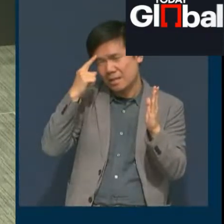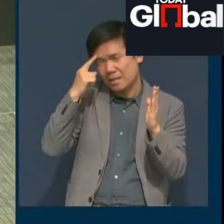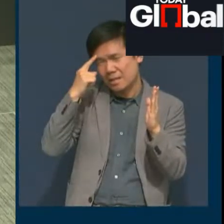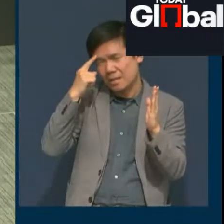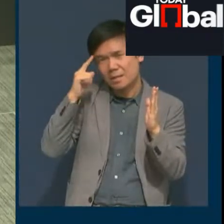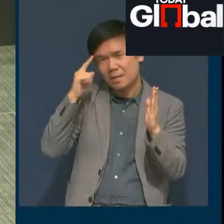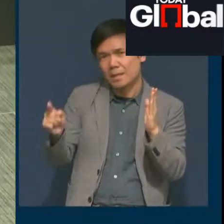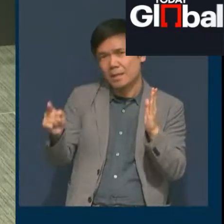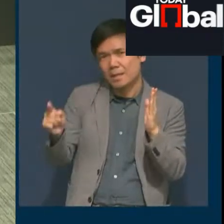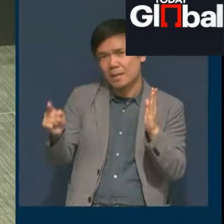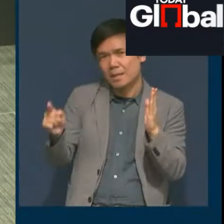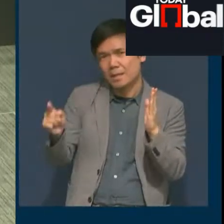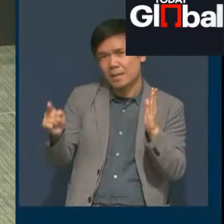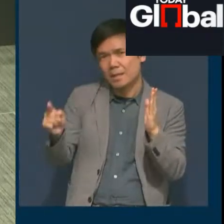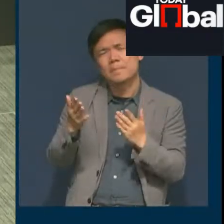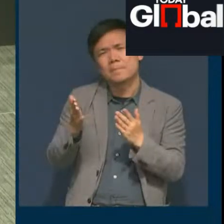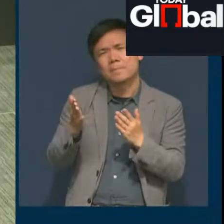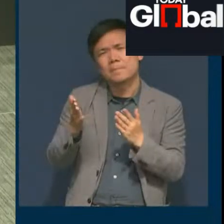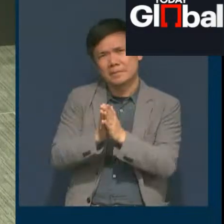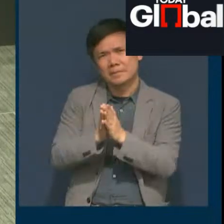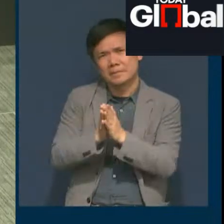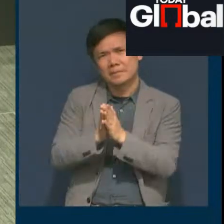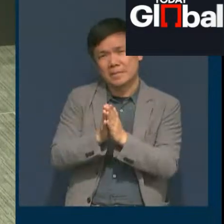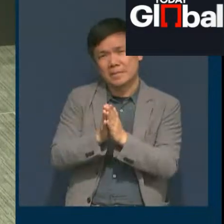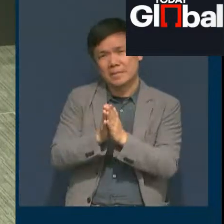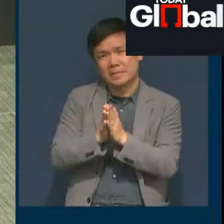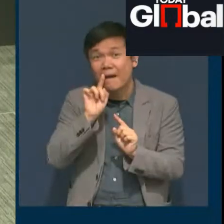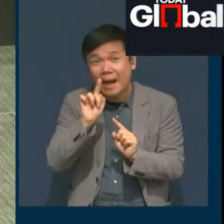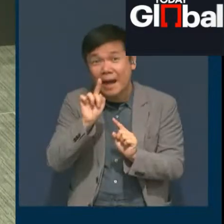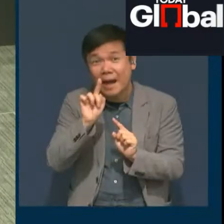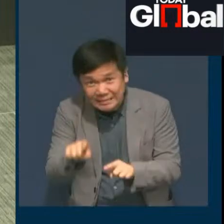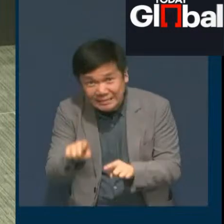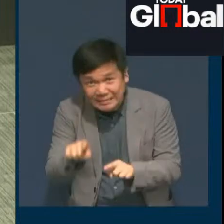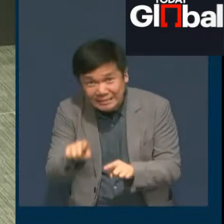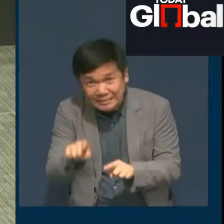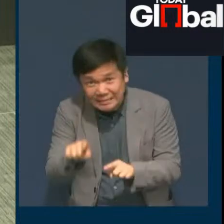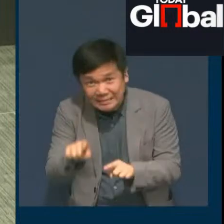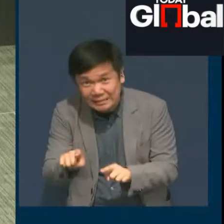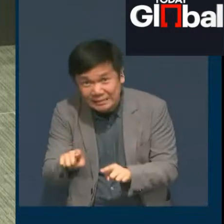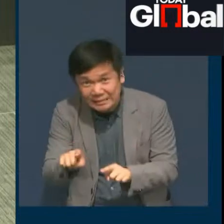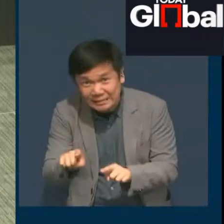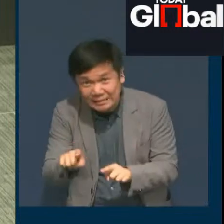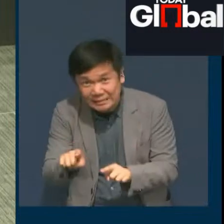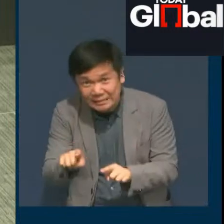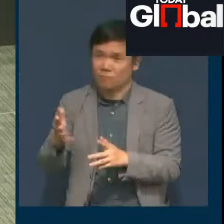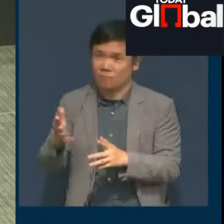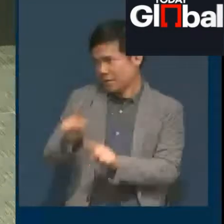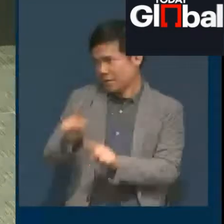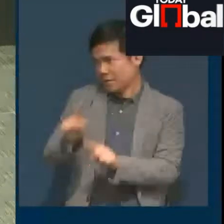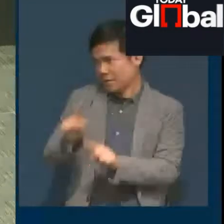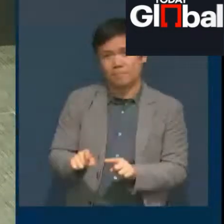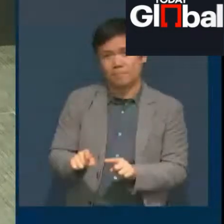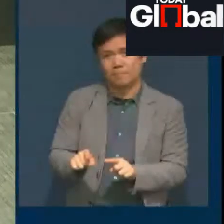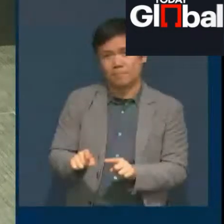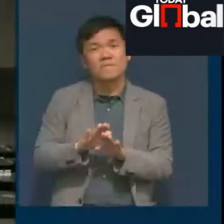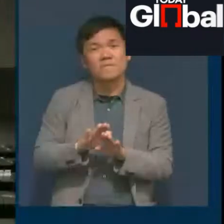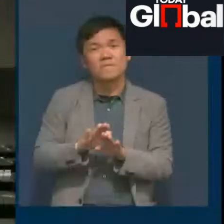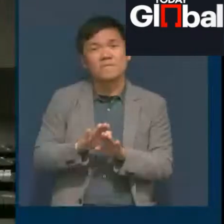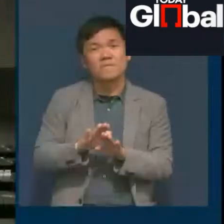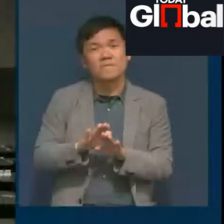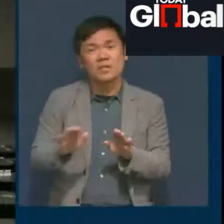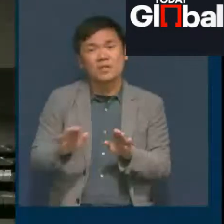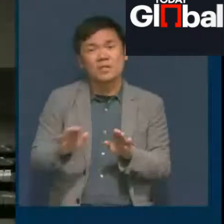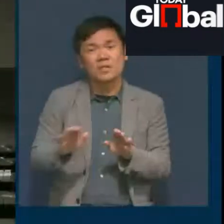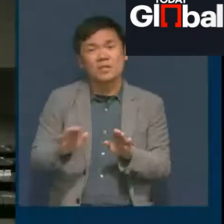better for us to listen to the answers will be provided by the delegations right now, and I'll come back to Article 33